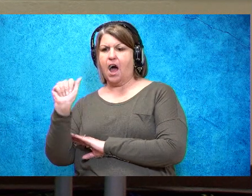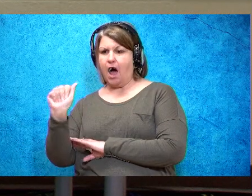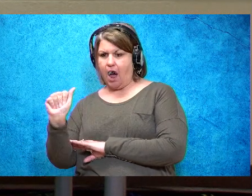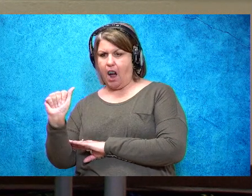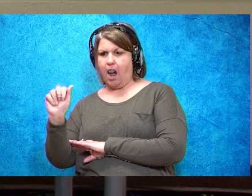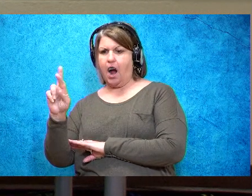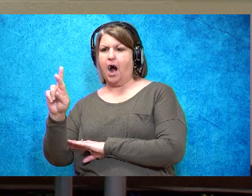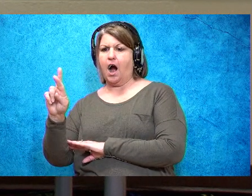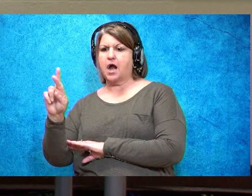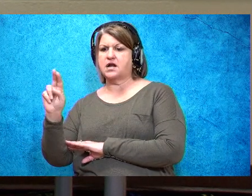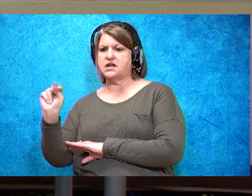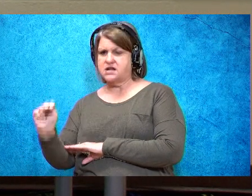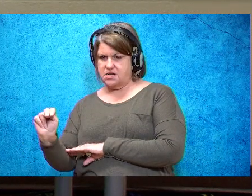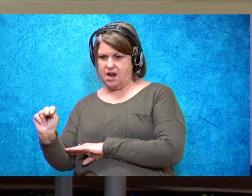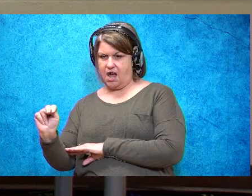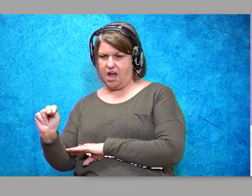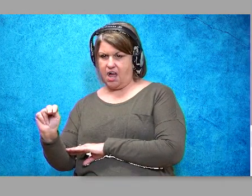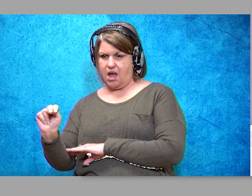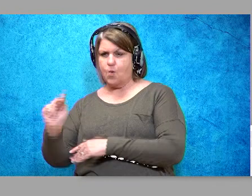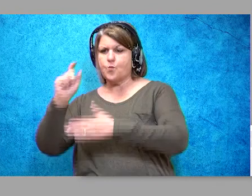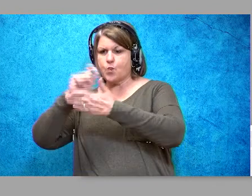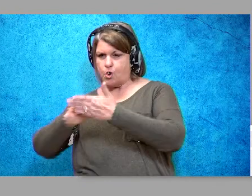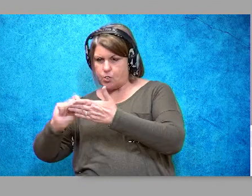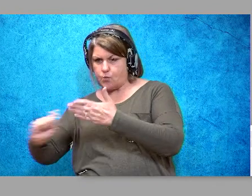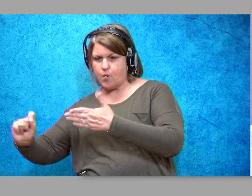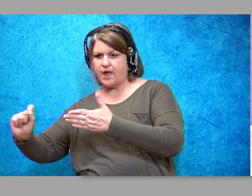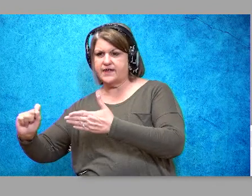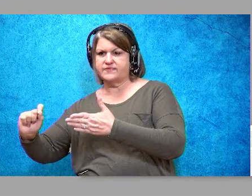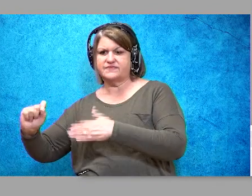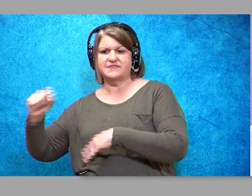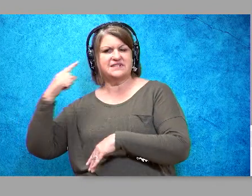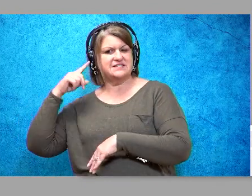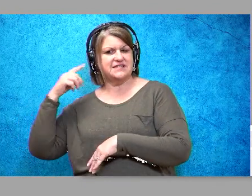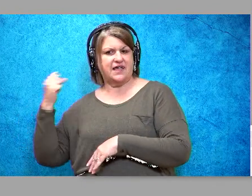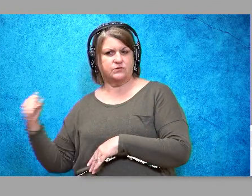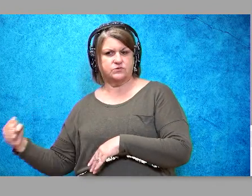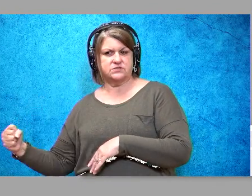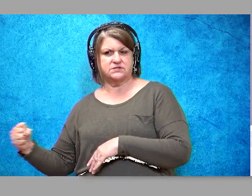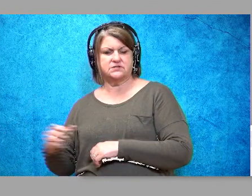Barn. Let's write the sounds we hear in barn.